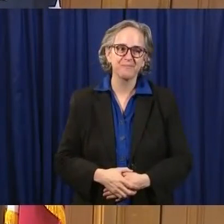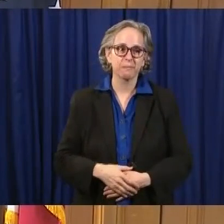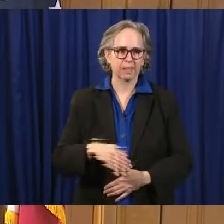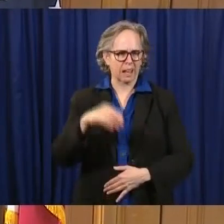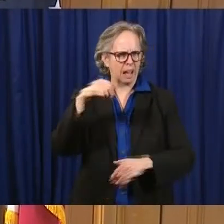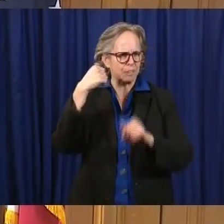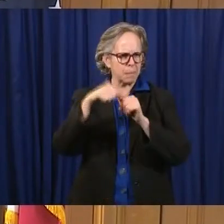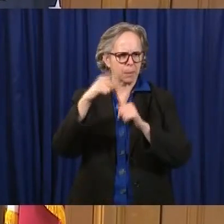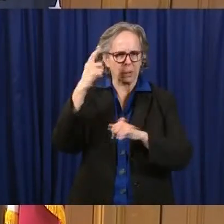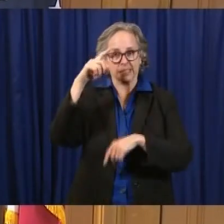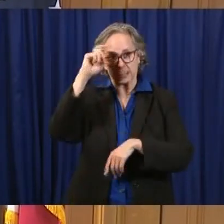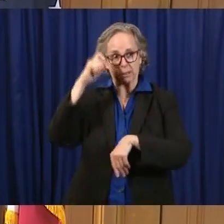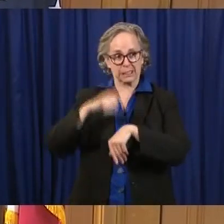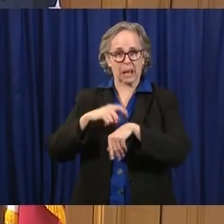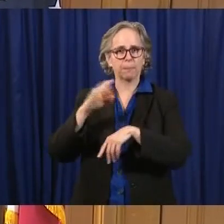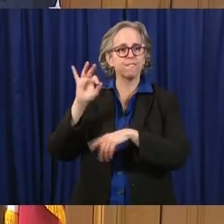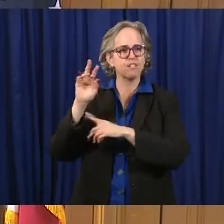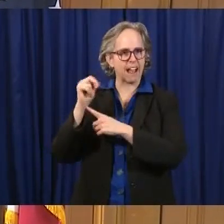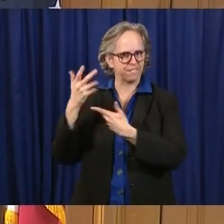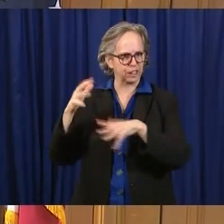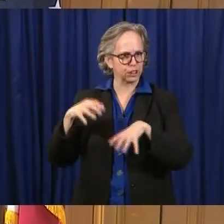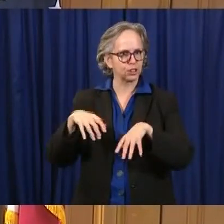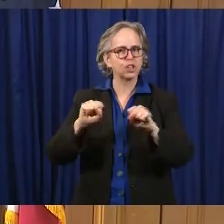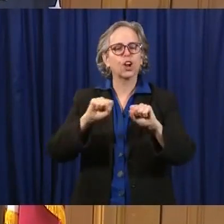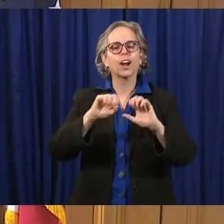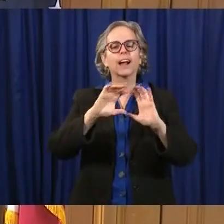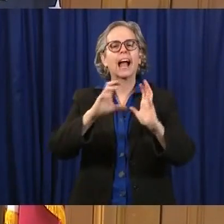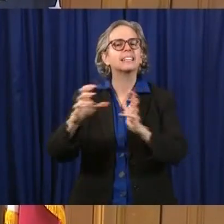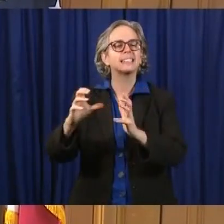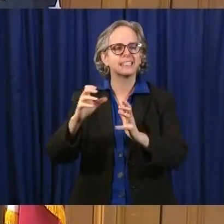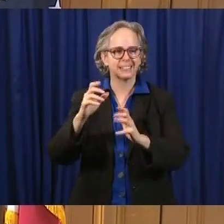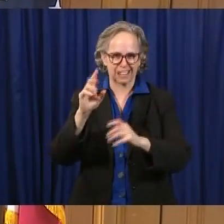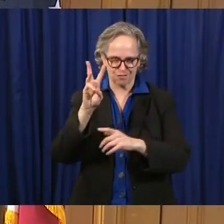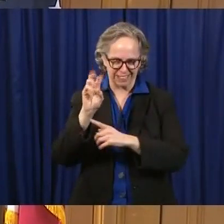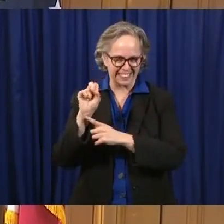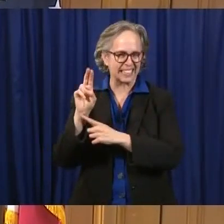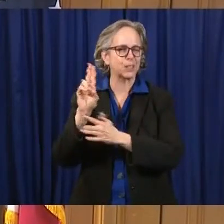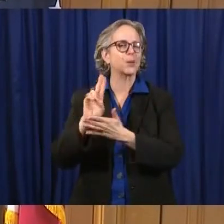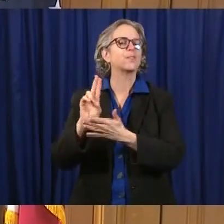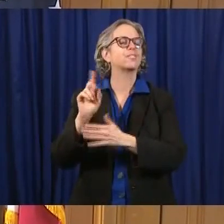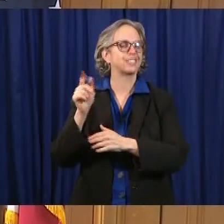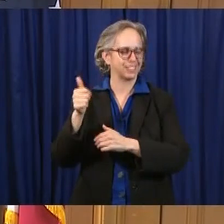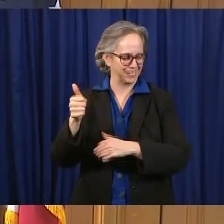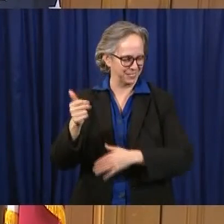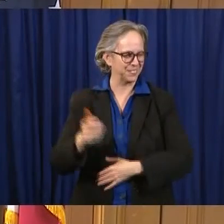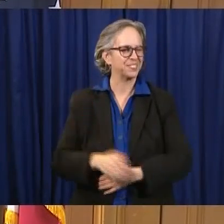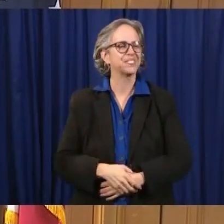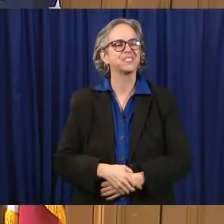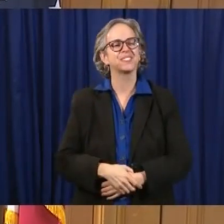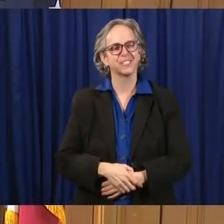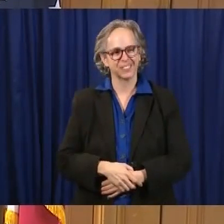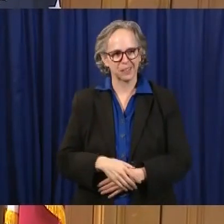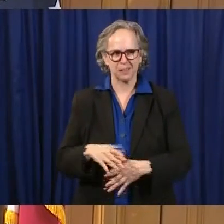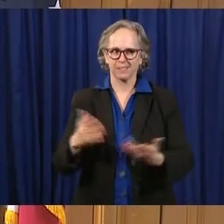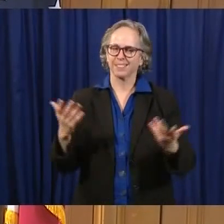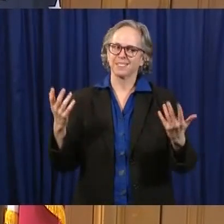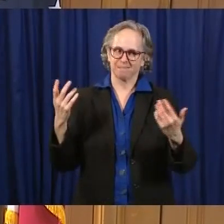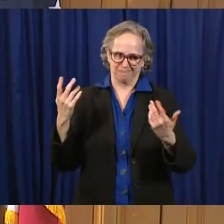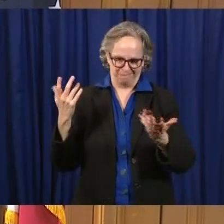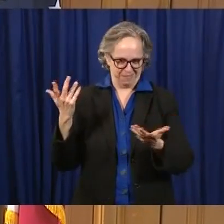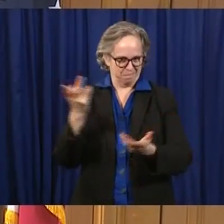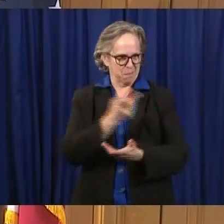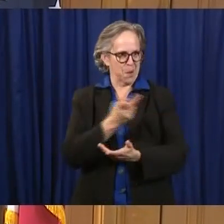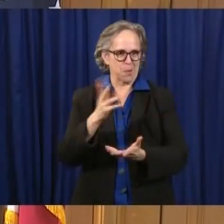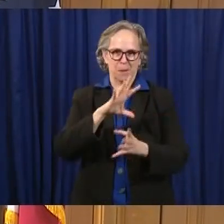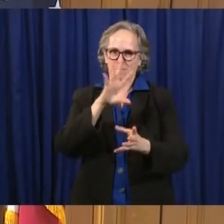took a couple courses there when we were both home for the summer in Greene County, and we were both students at Miami University. That